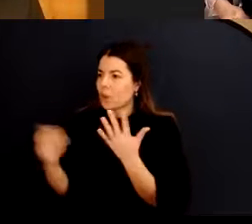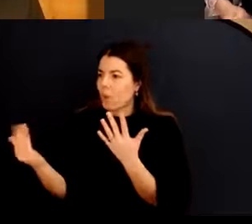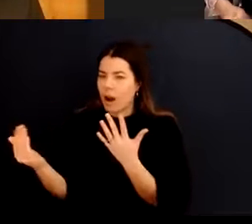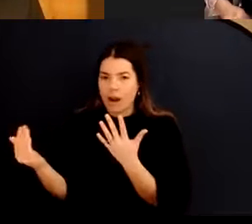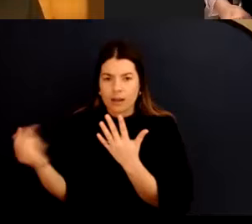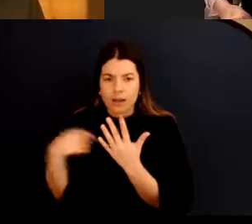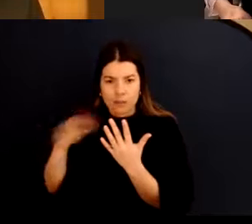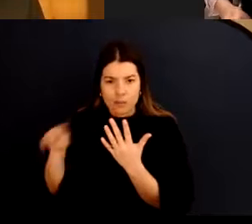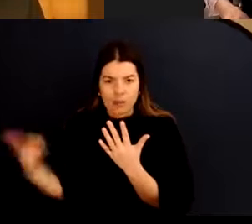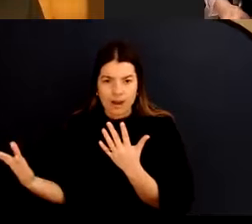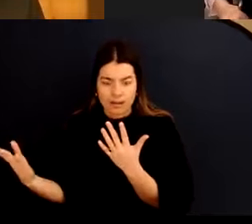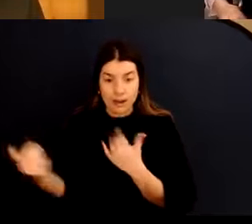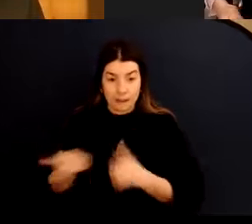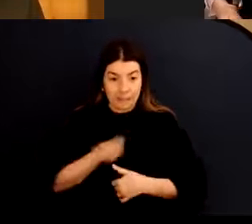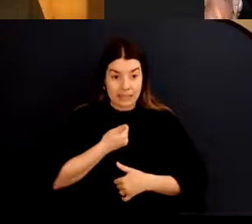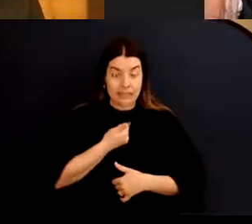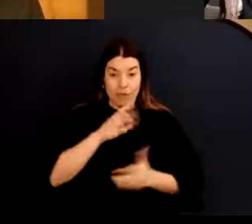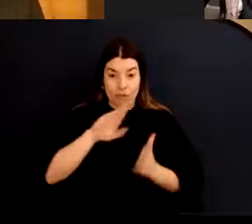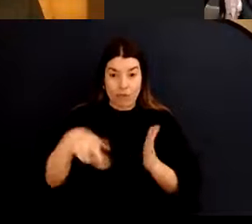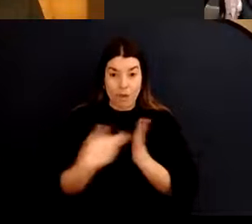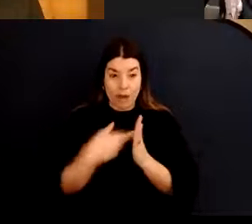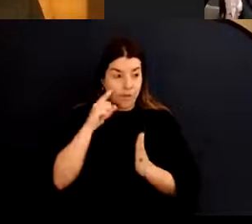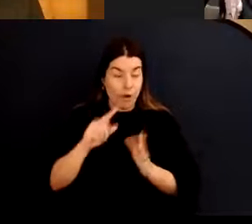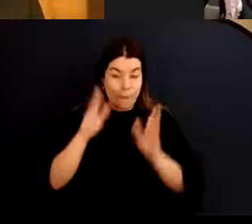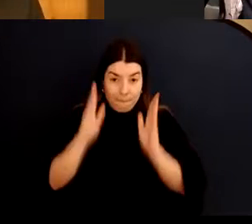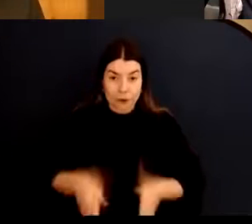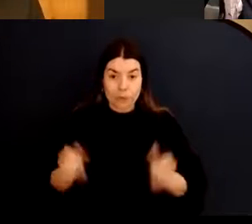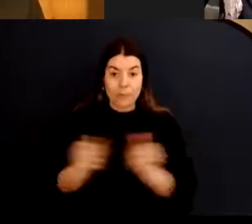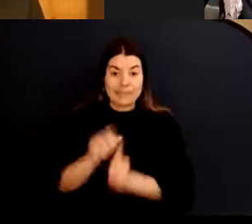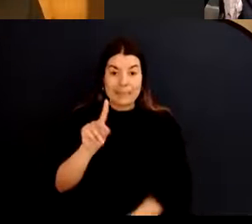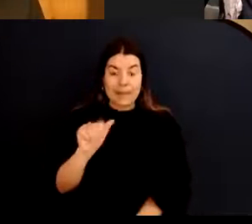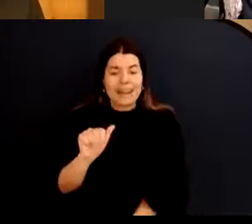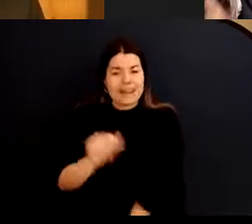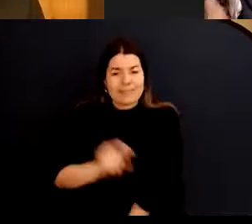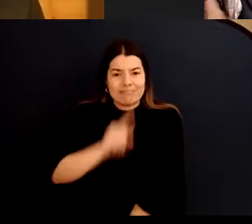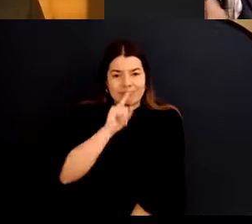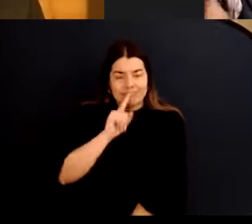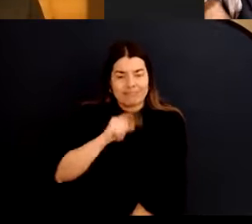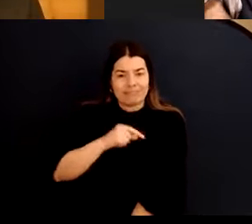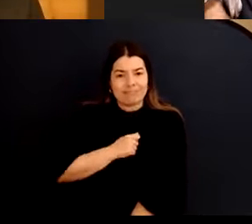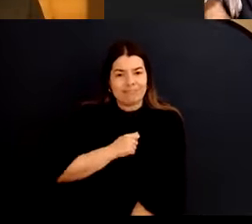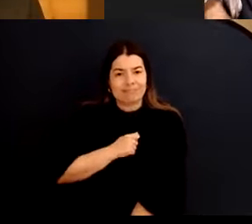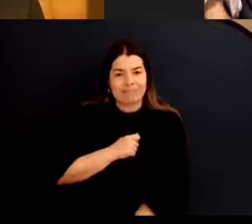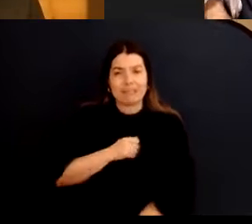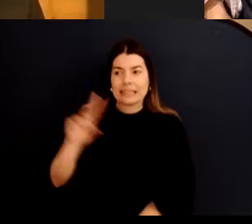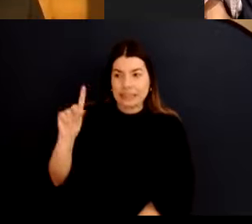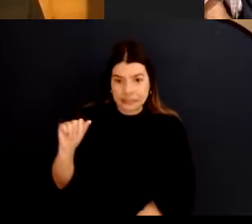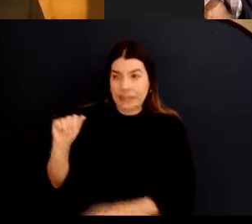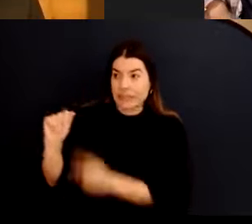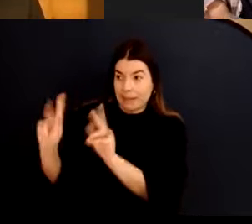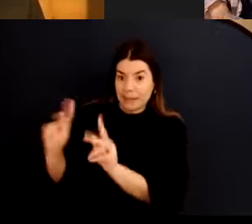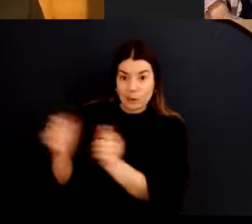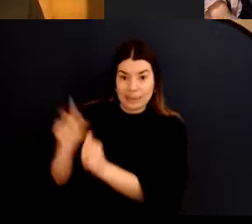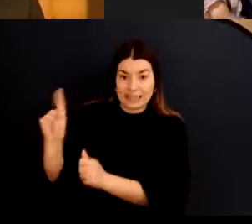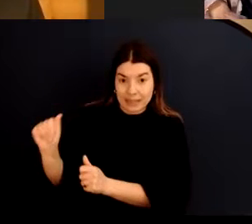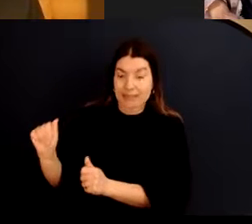I can be a role model for somebody with disability. I really don't. They are my role model. Thank